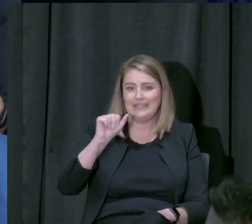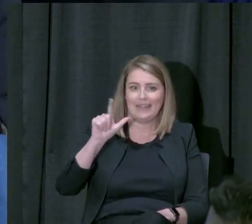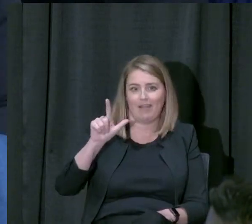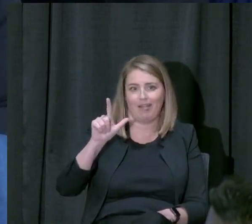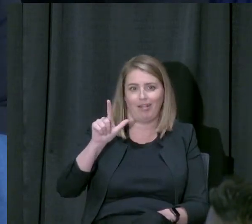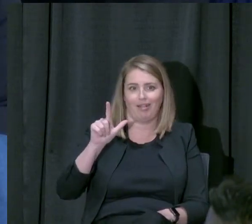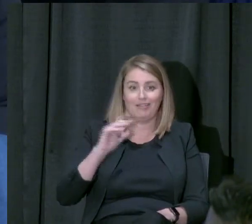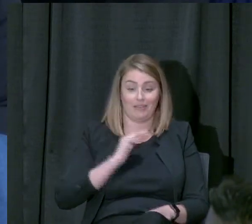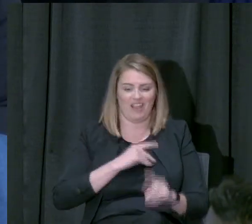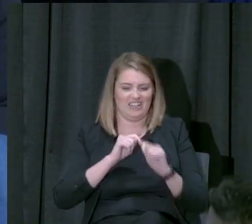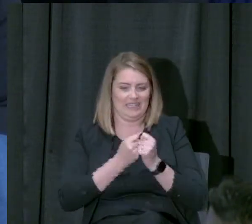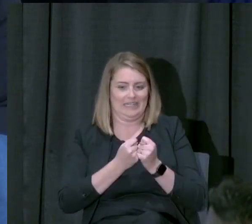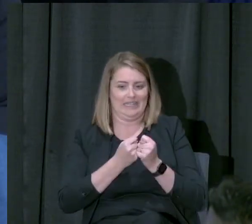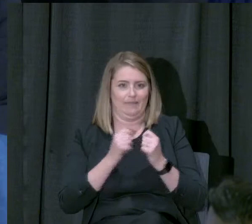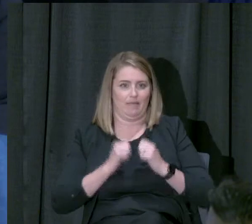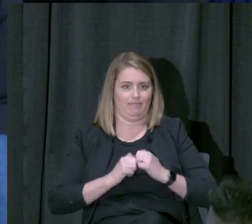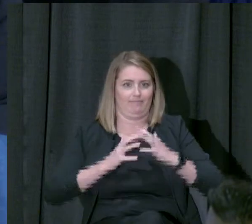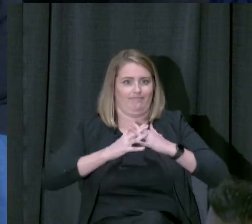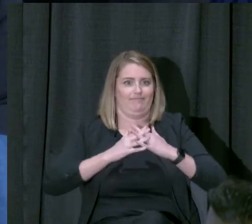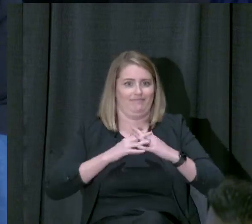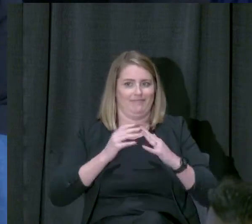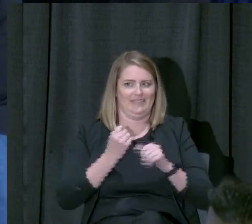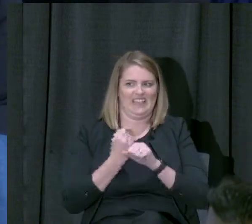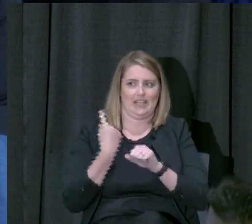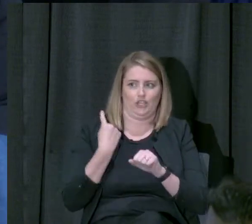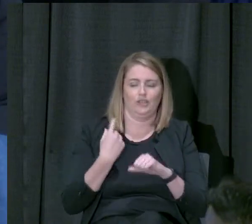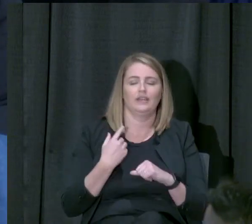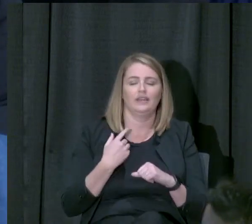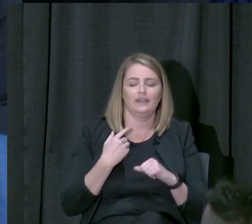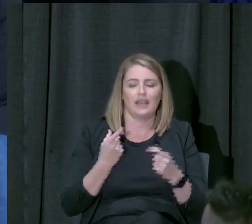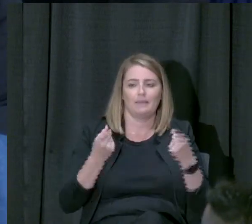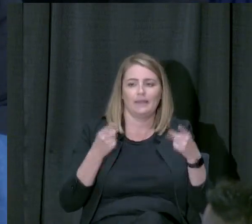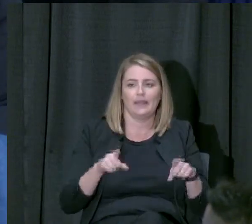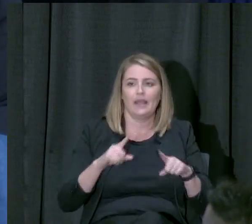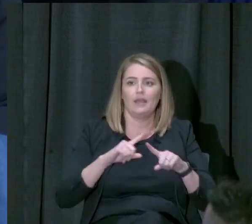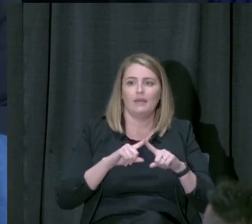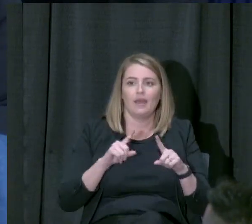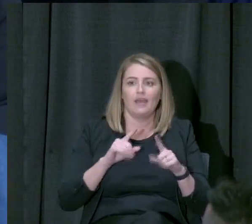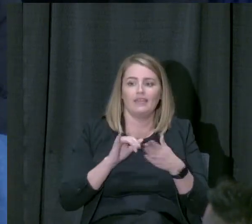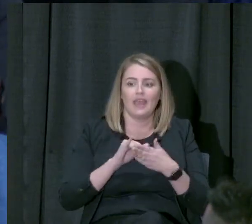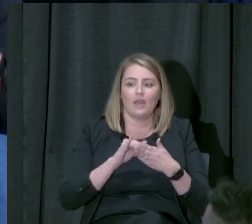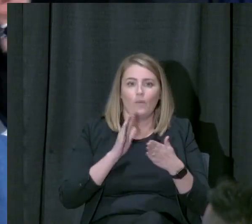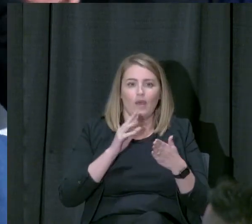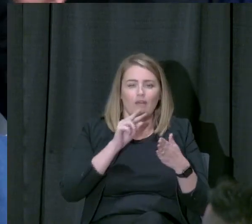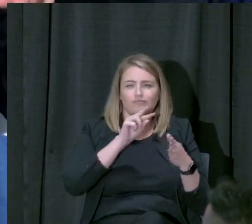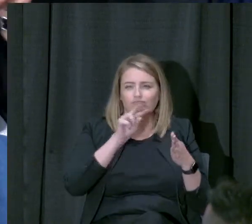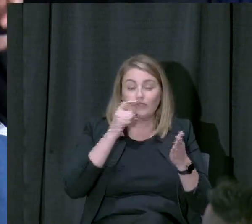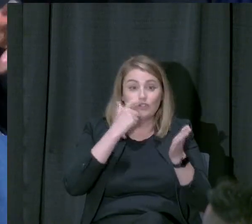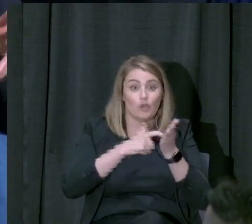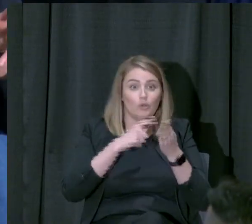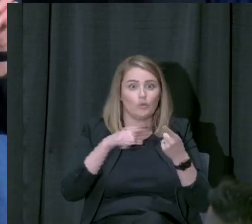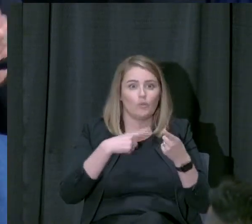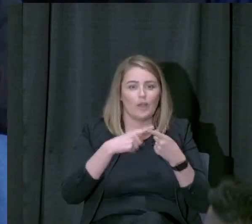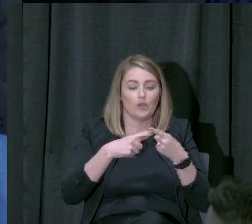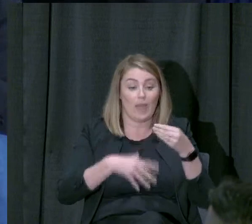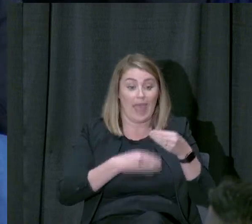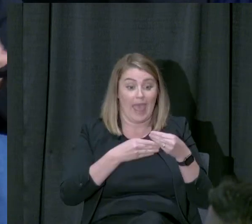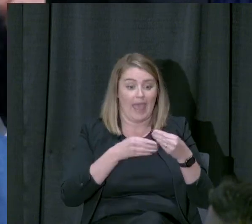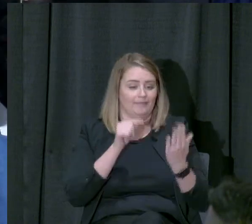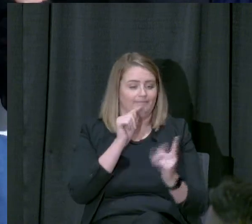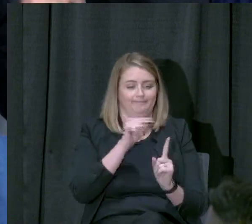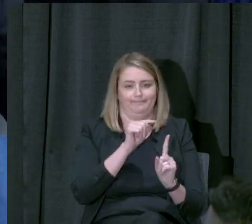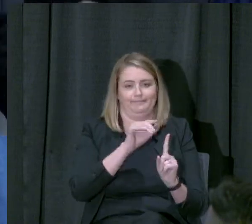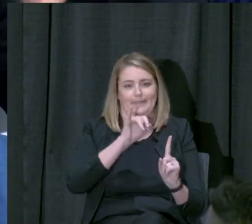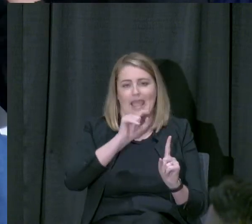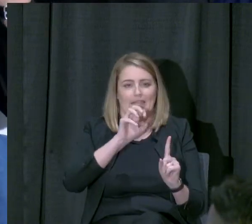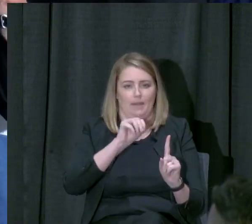that our team launched last year, and it's a feature that will notice when you add a particular item to